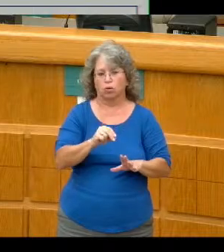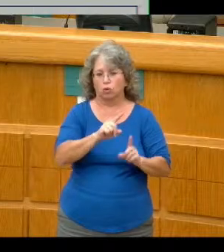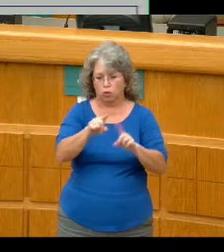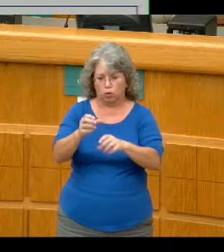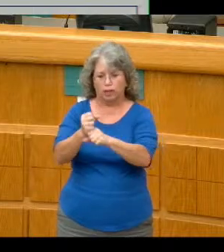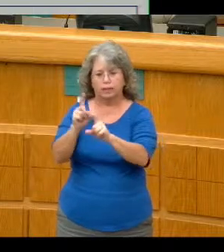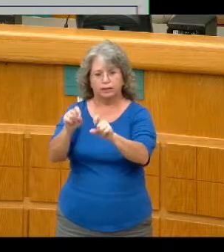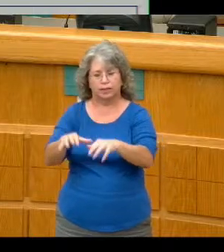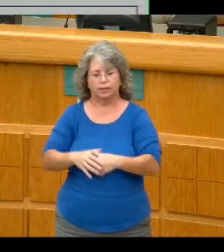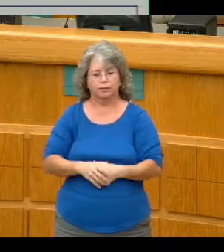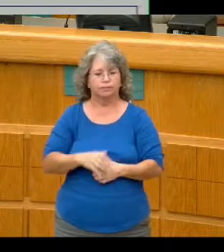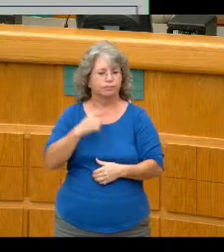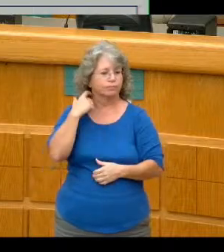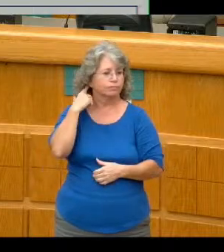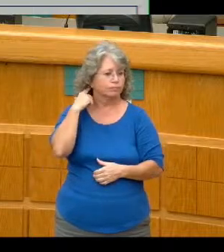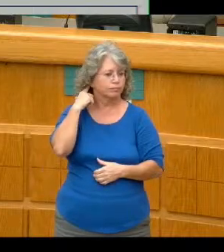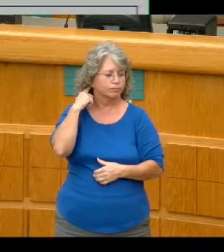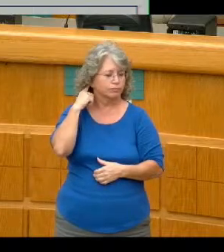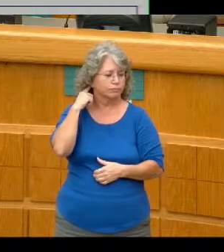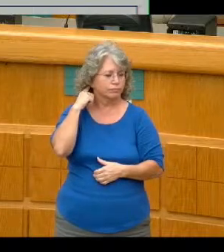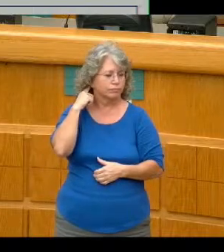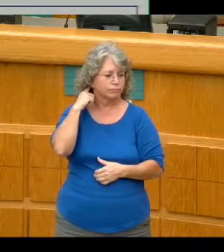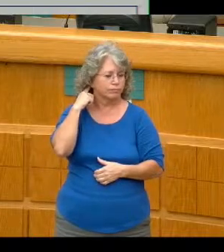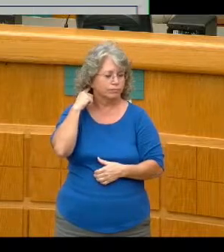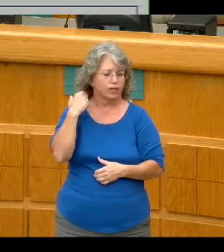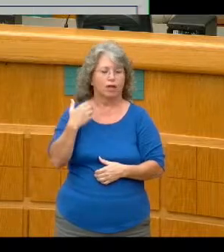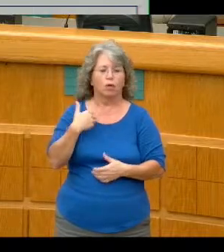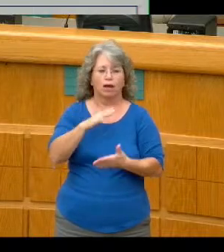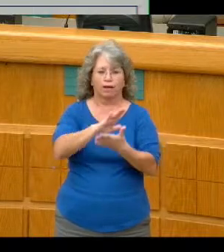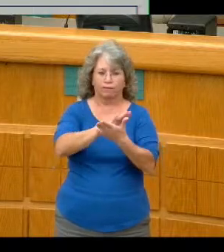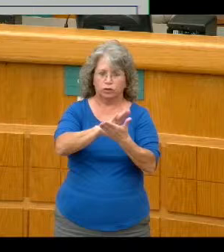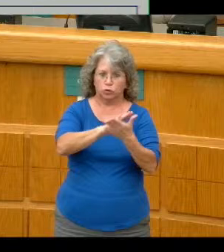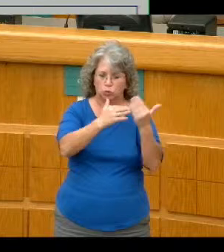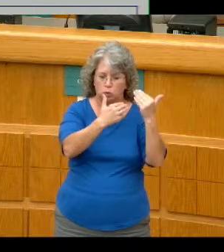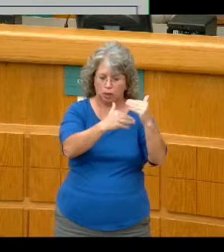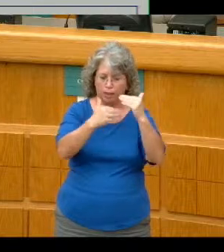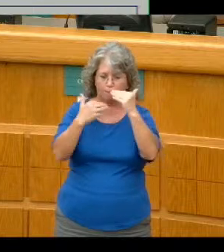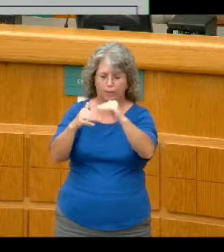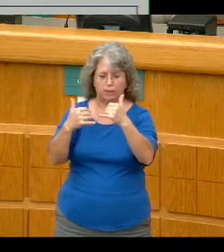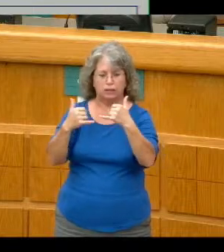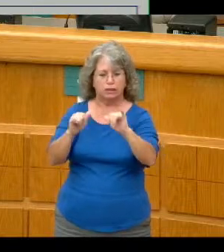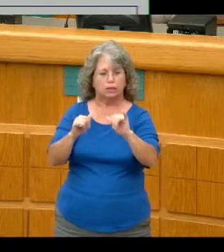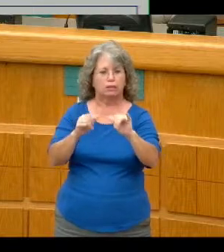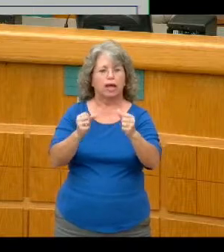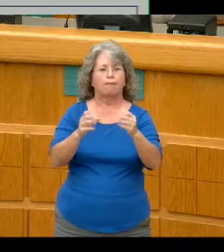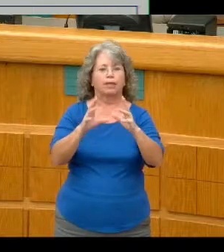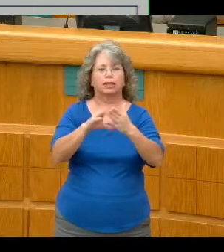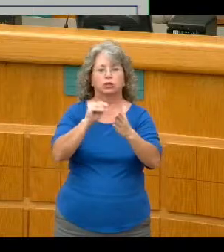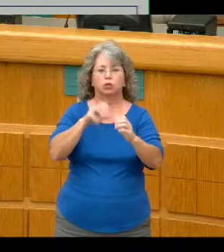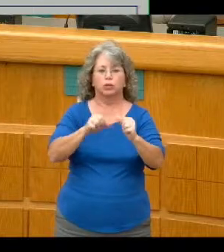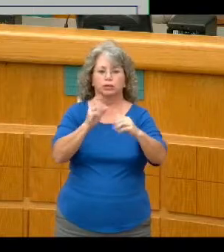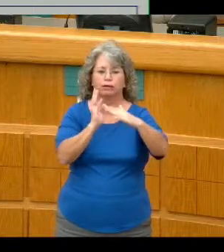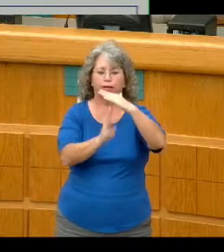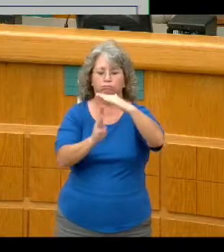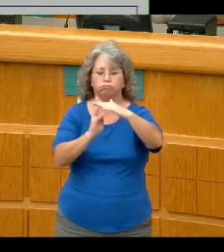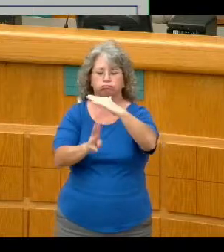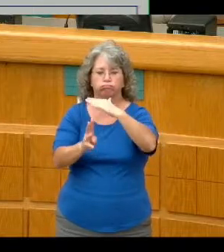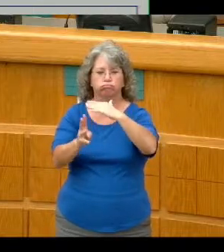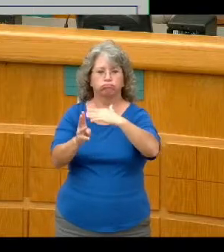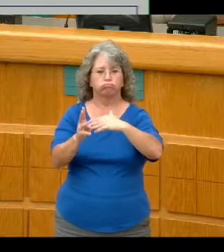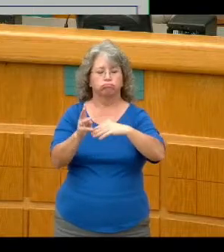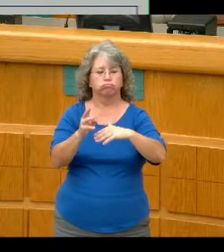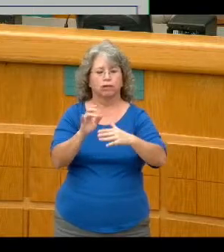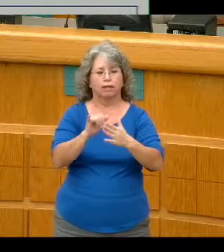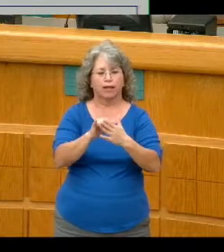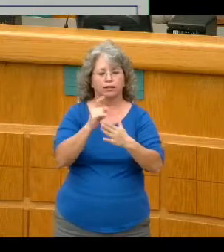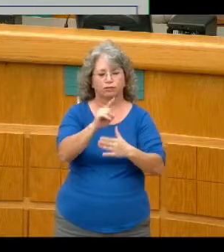going on. There's school restrictions in place. We're not back to full 100% face-to-face. There's limitations on how many students are in school at any